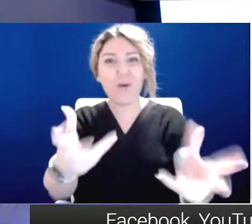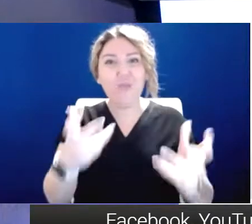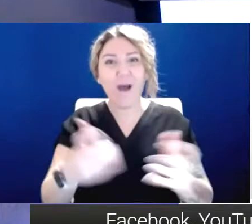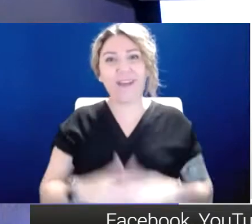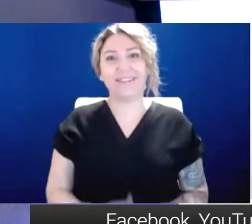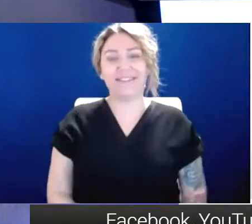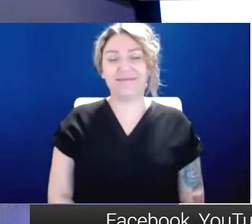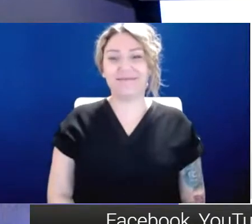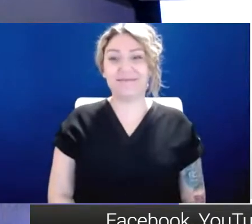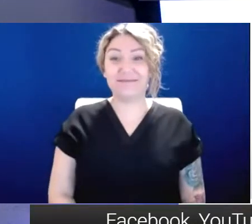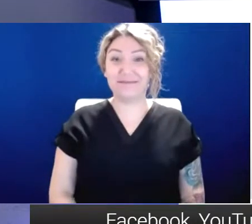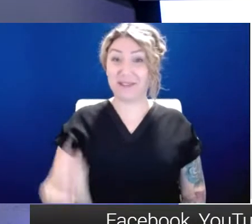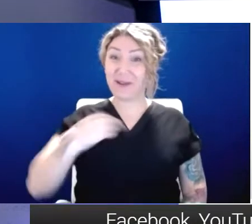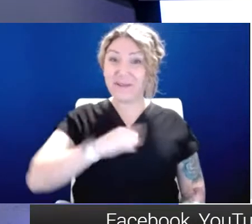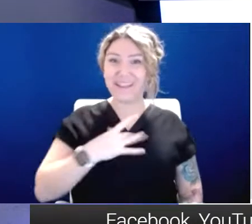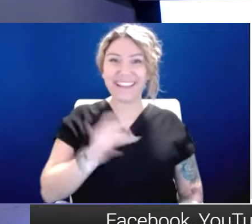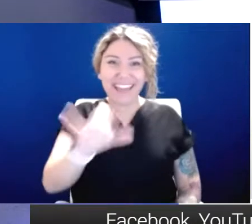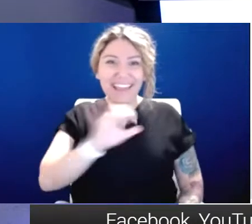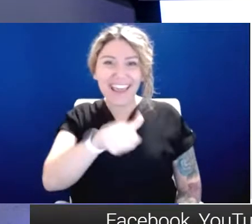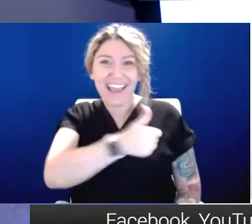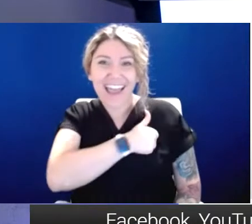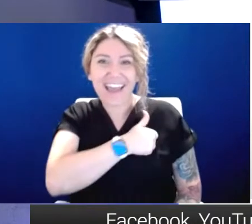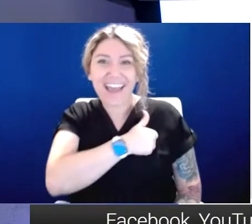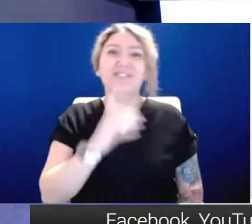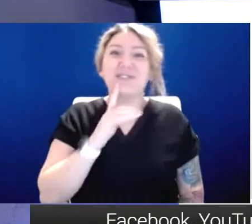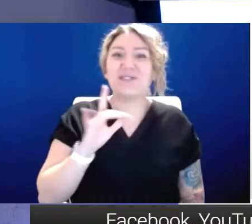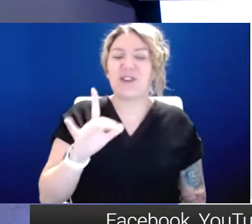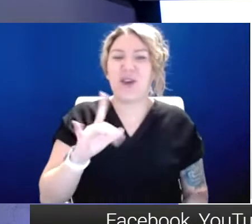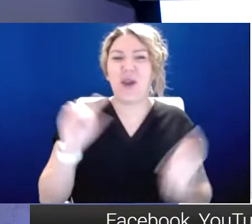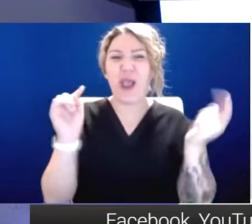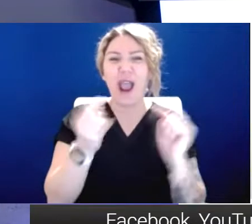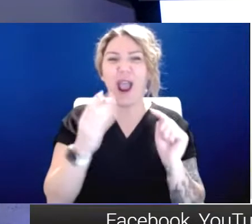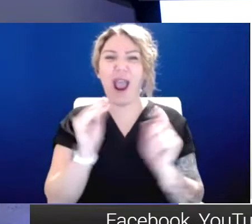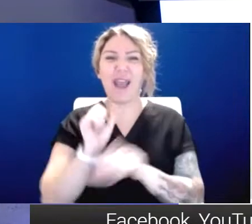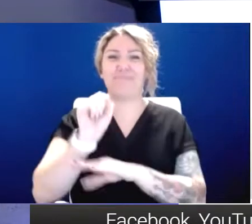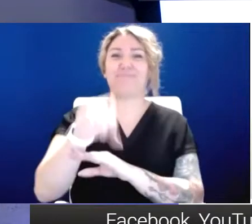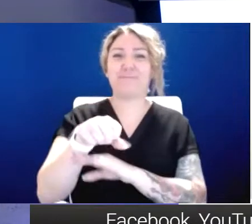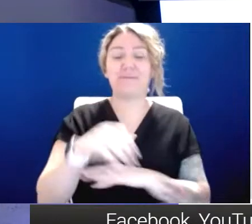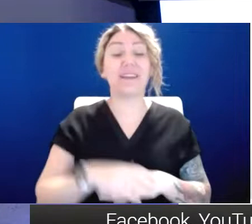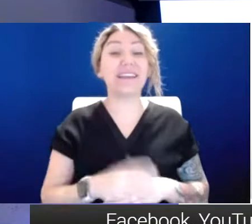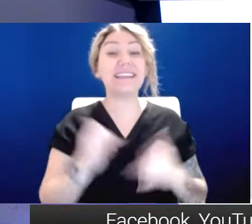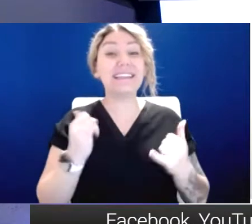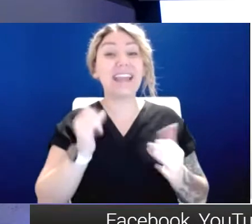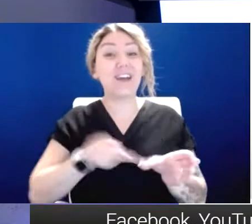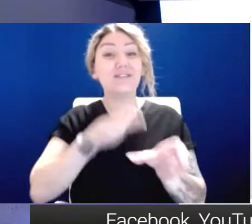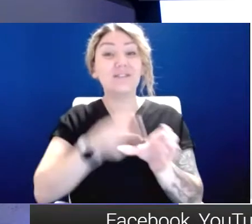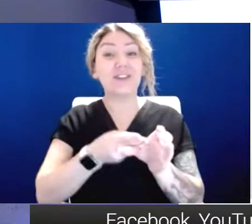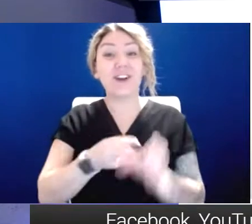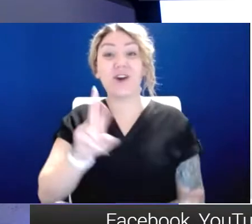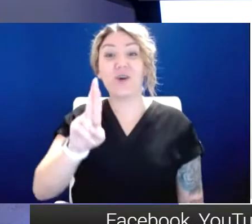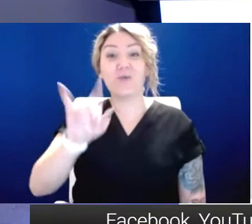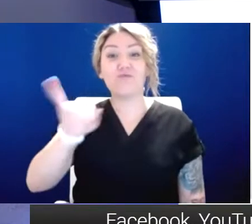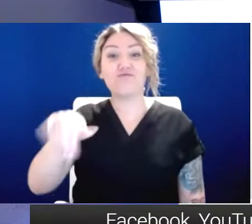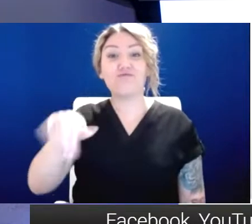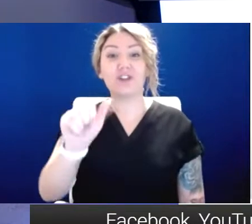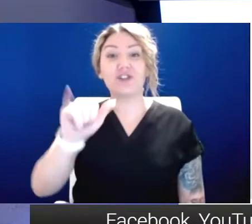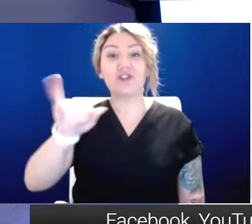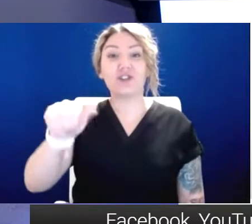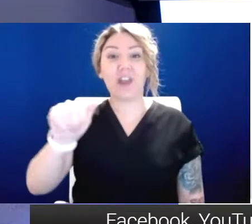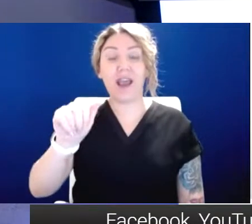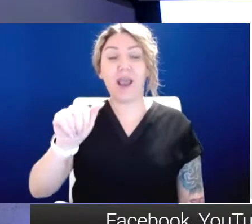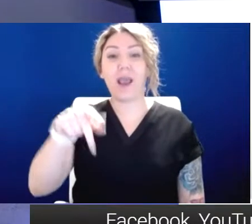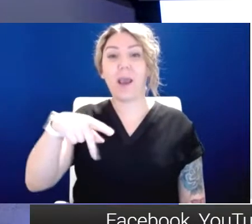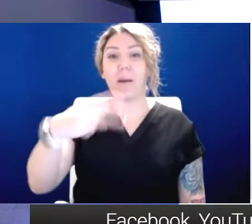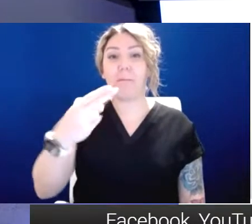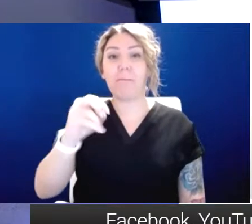We like that attitude. Hurt it and beat it. Joining me now to talk more about this is Dr. Rajesh Pawa, who heads up the Parkinson's Disease and Movement